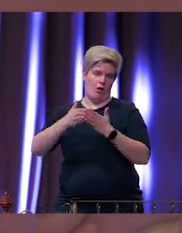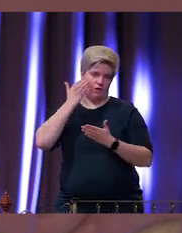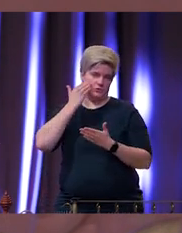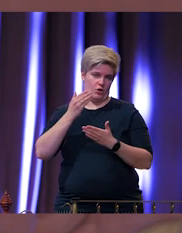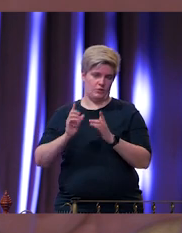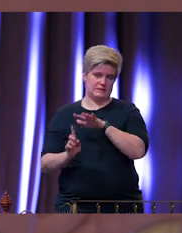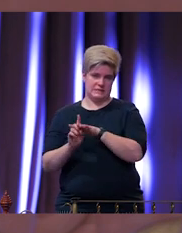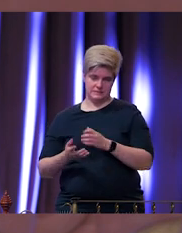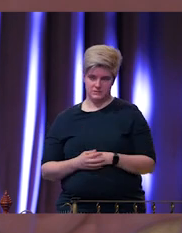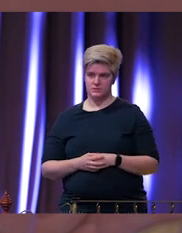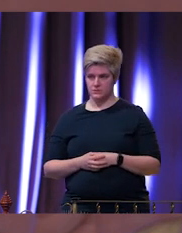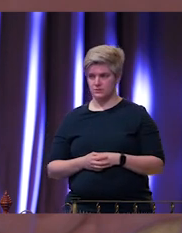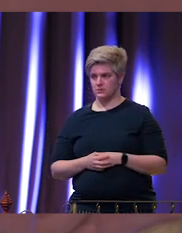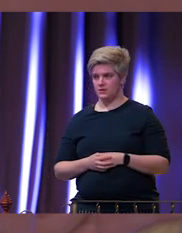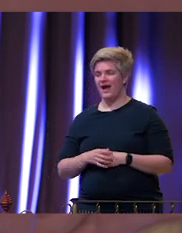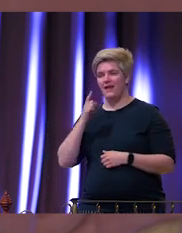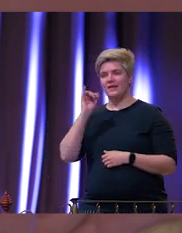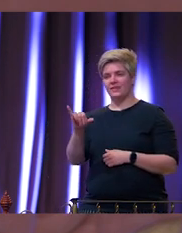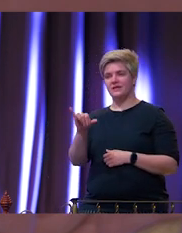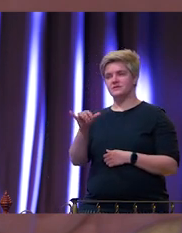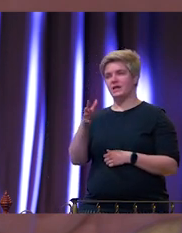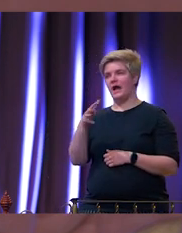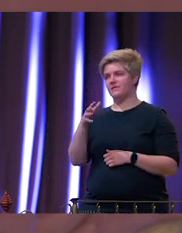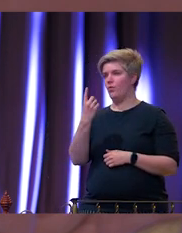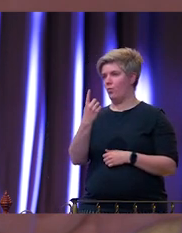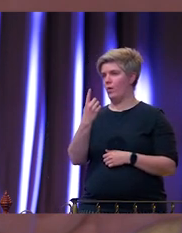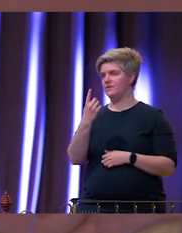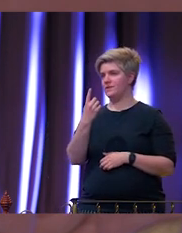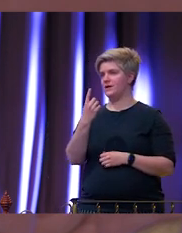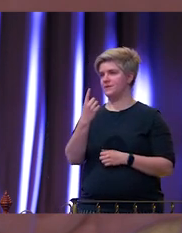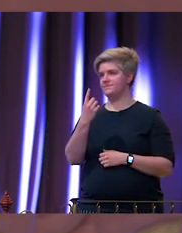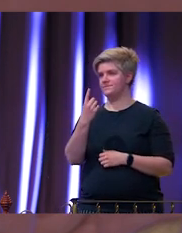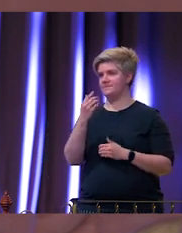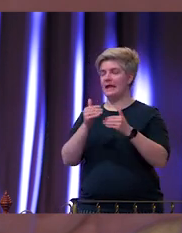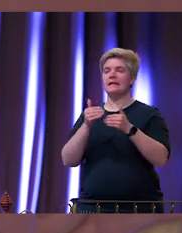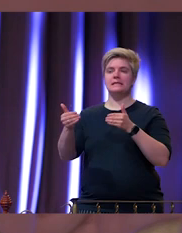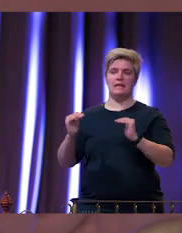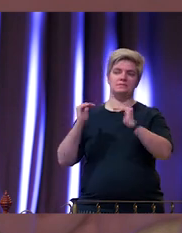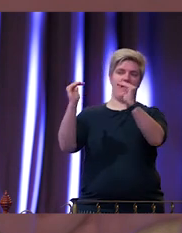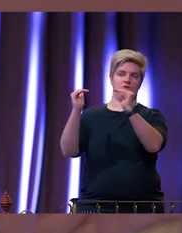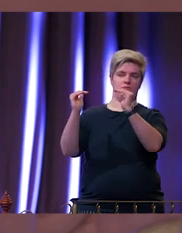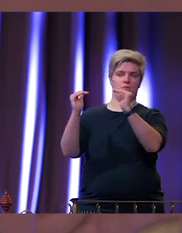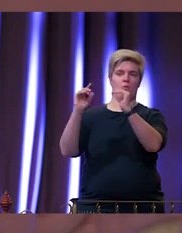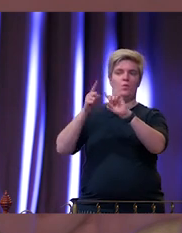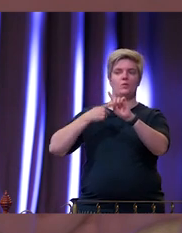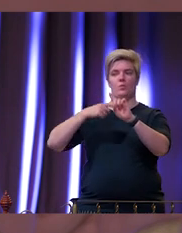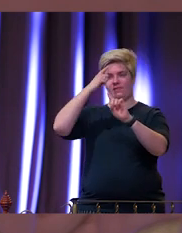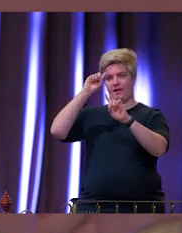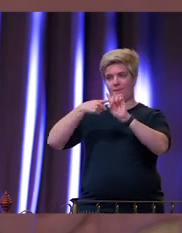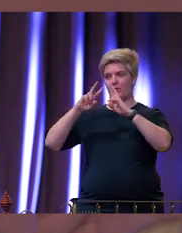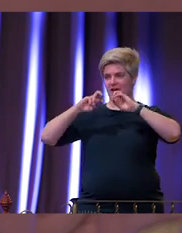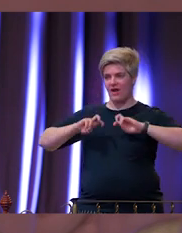So I think that is the kind of, I think, one of the next levels, I think, of evaluating how